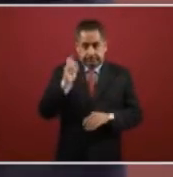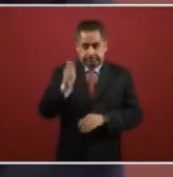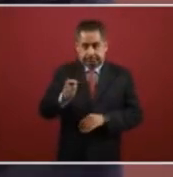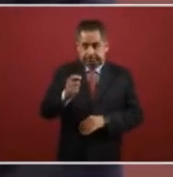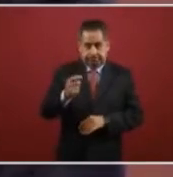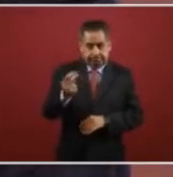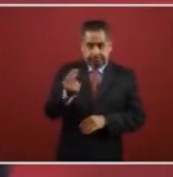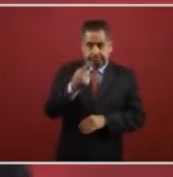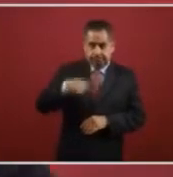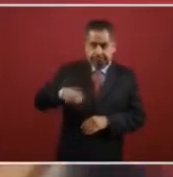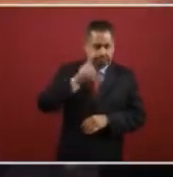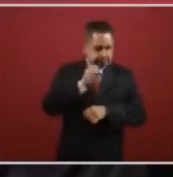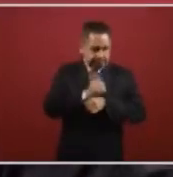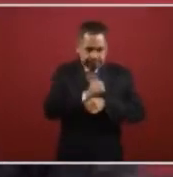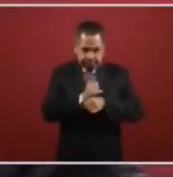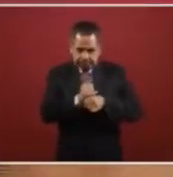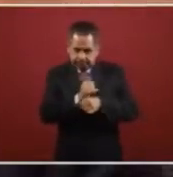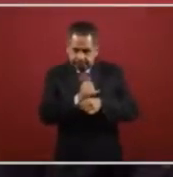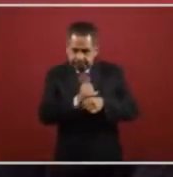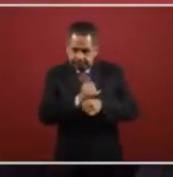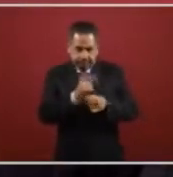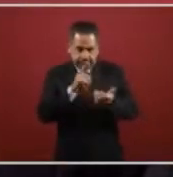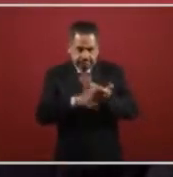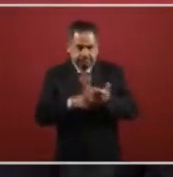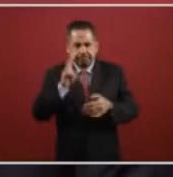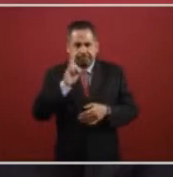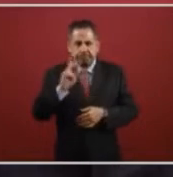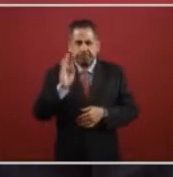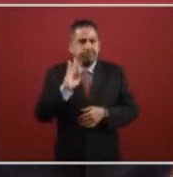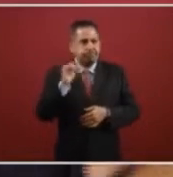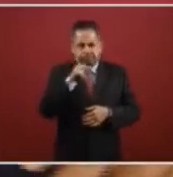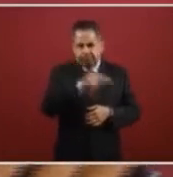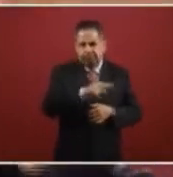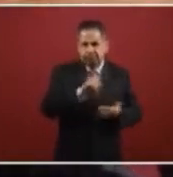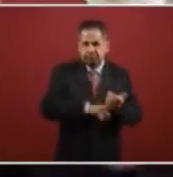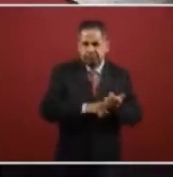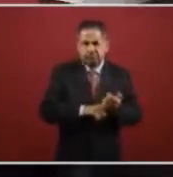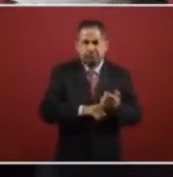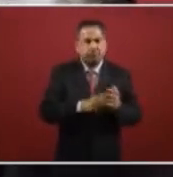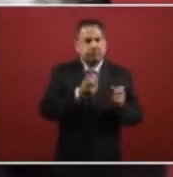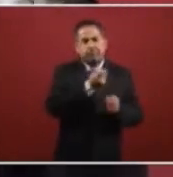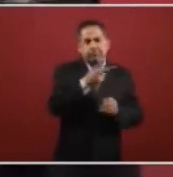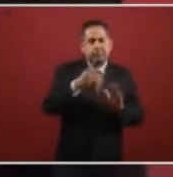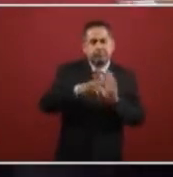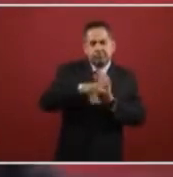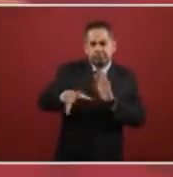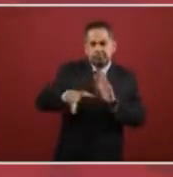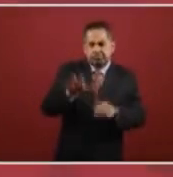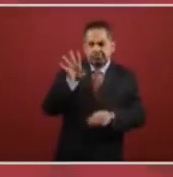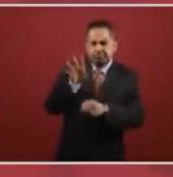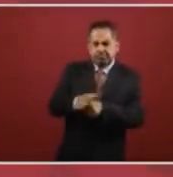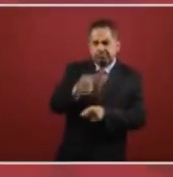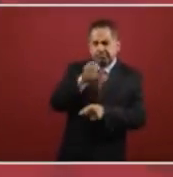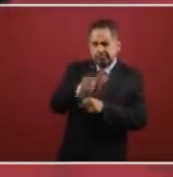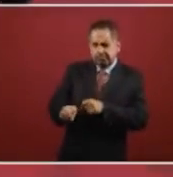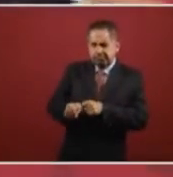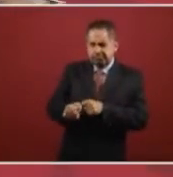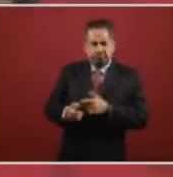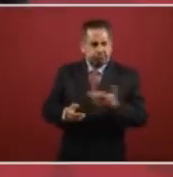And of course, we need to investigate in case there was some